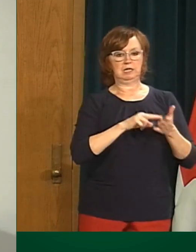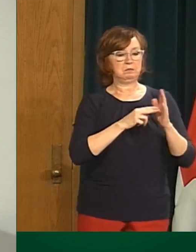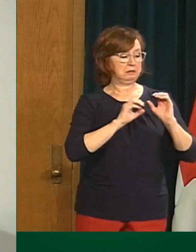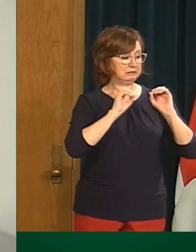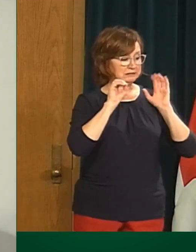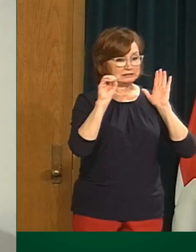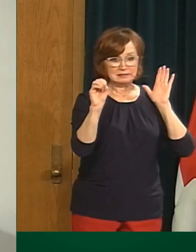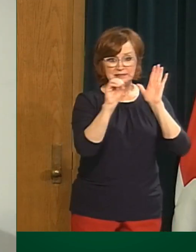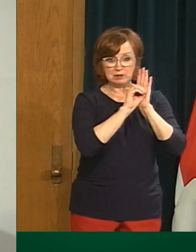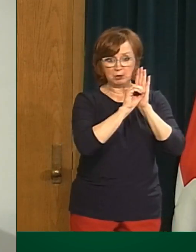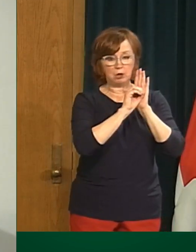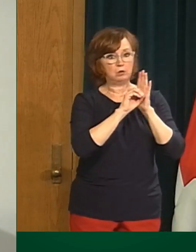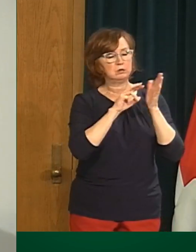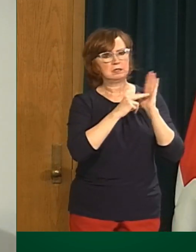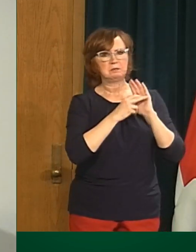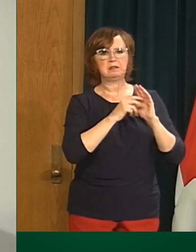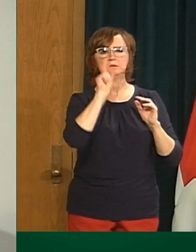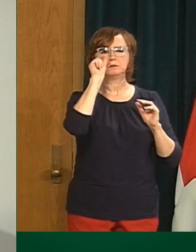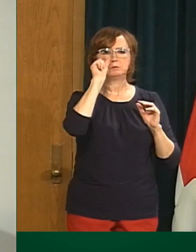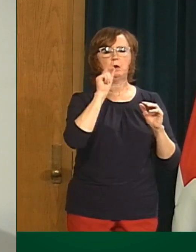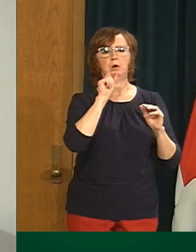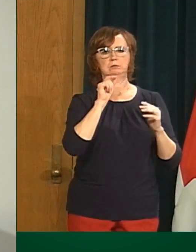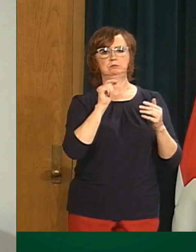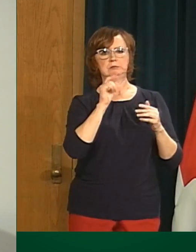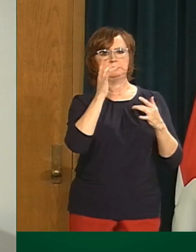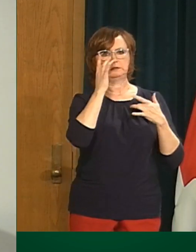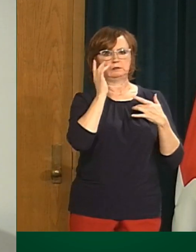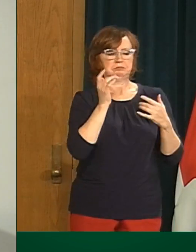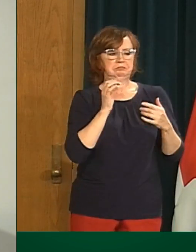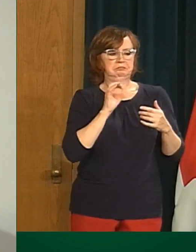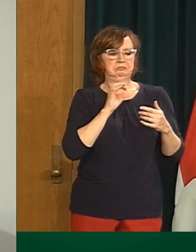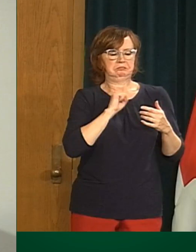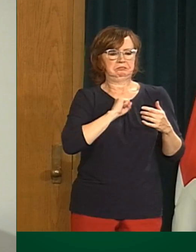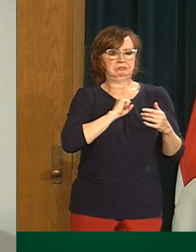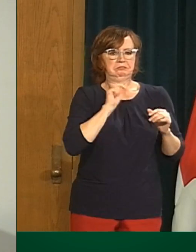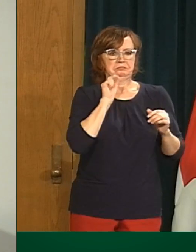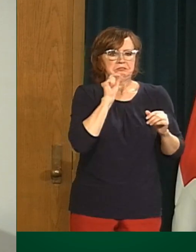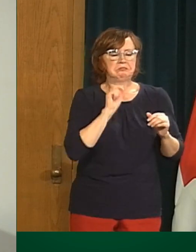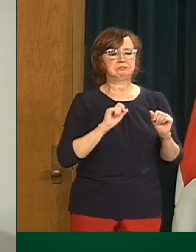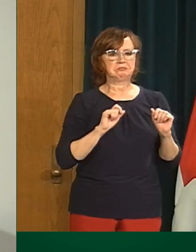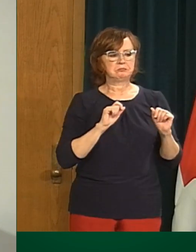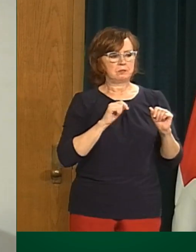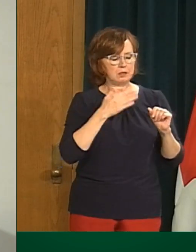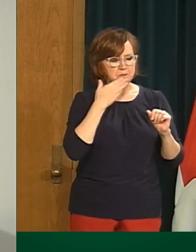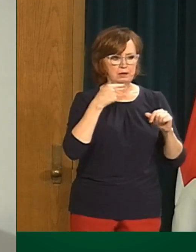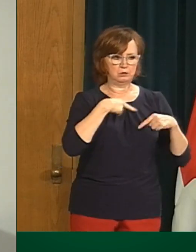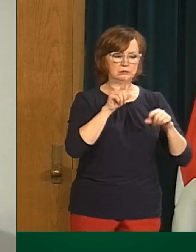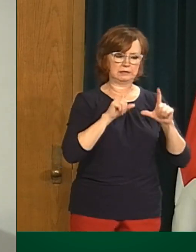people who are linked to that case contact investigation. So that picks up additional cases, and then that does give the